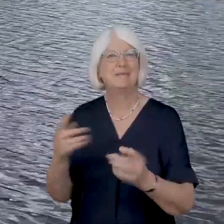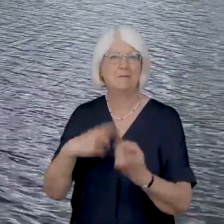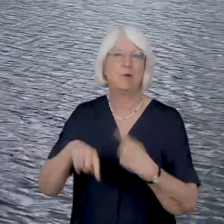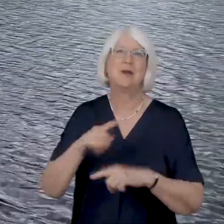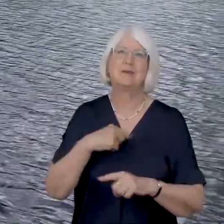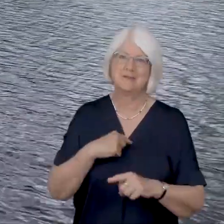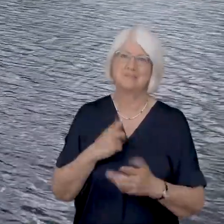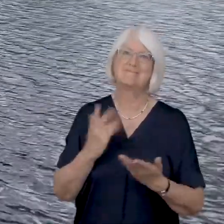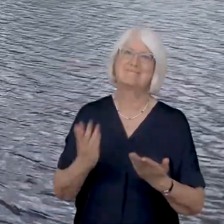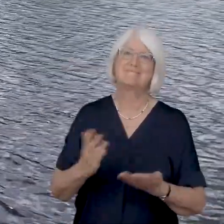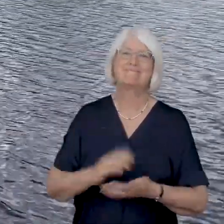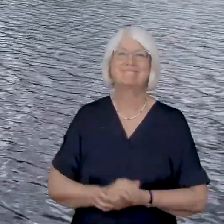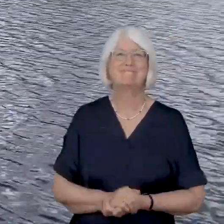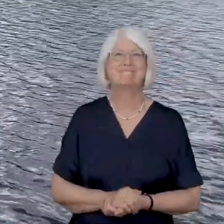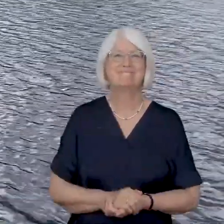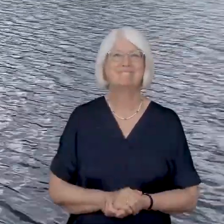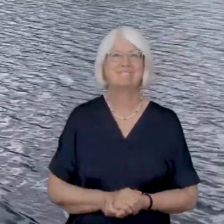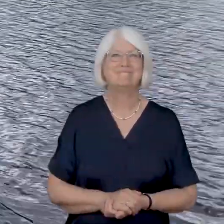Christ.